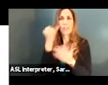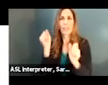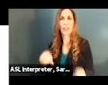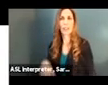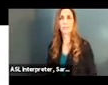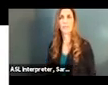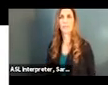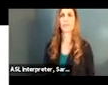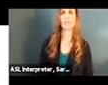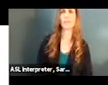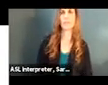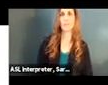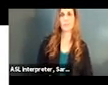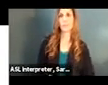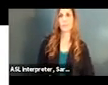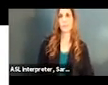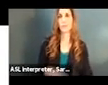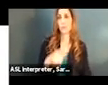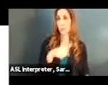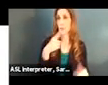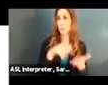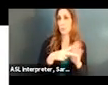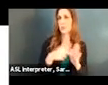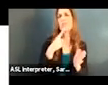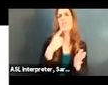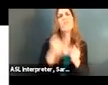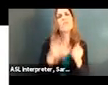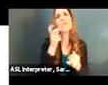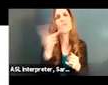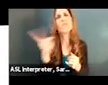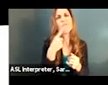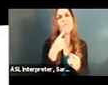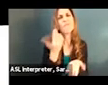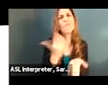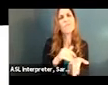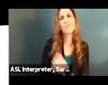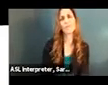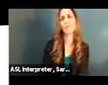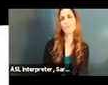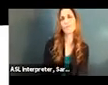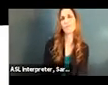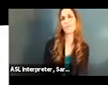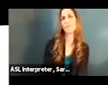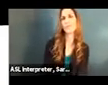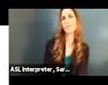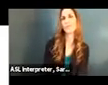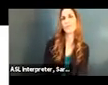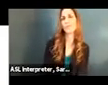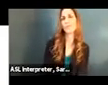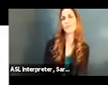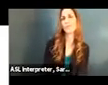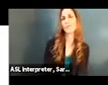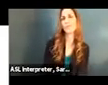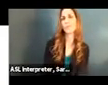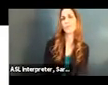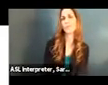So you're saying it should be included in a special consideration. Can you say the last part again? Yeah, and mention it, because